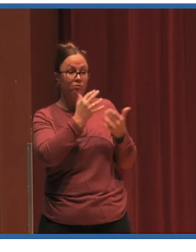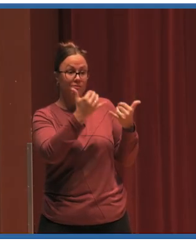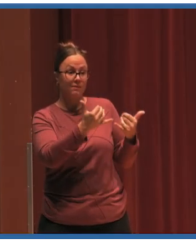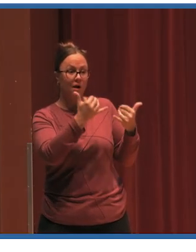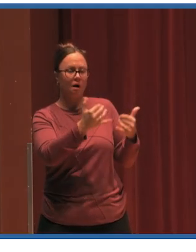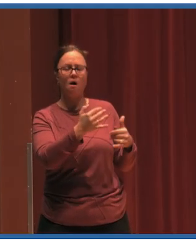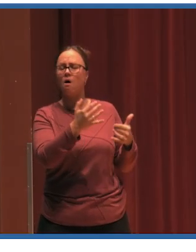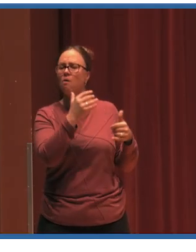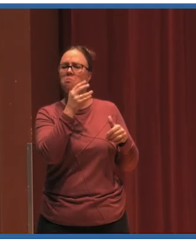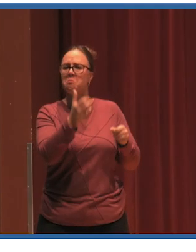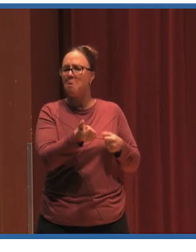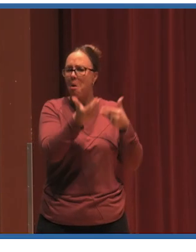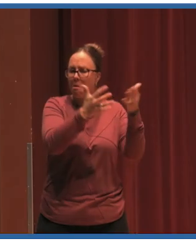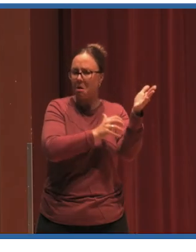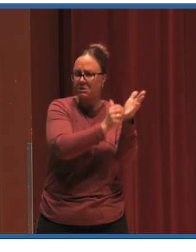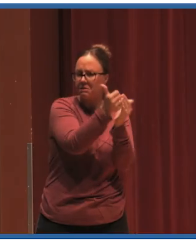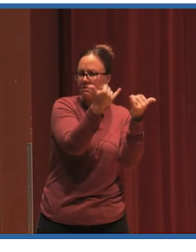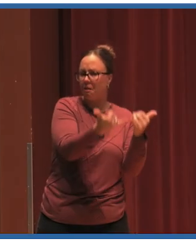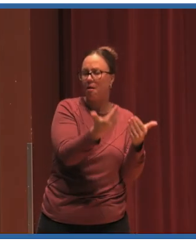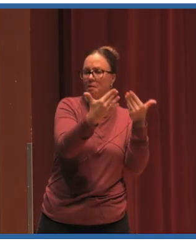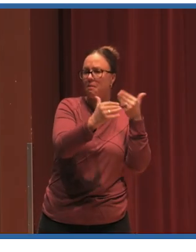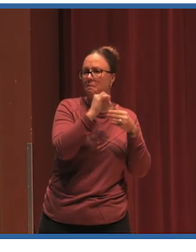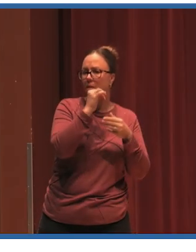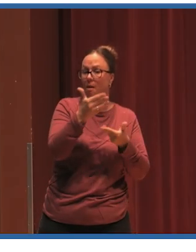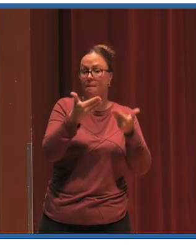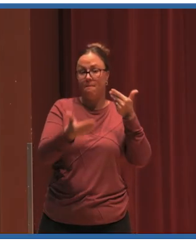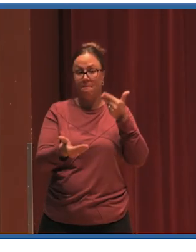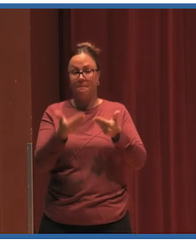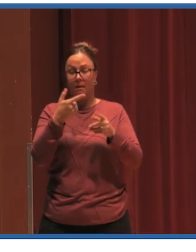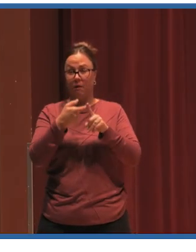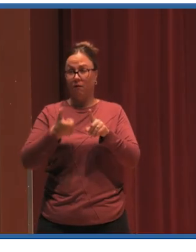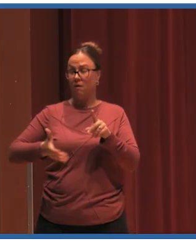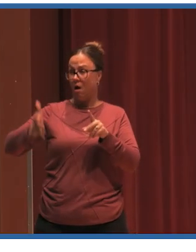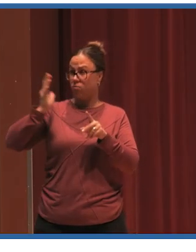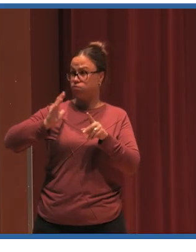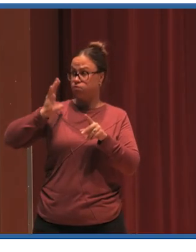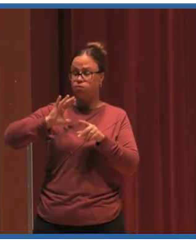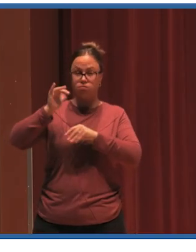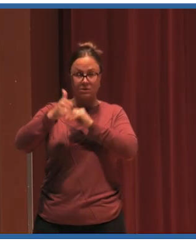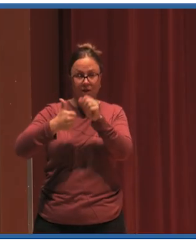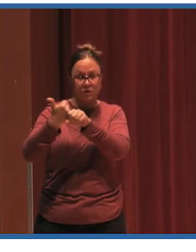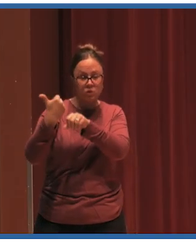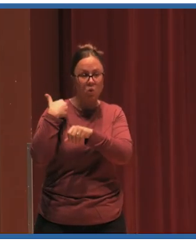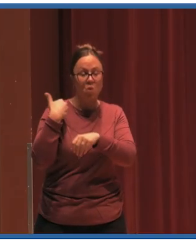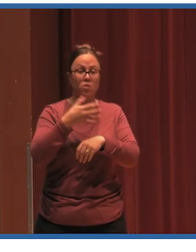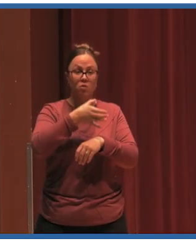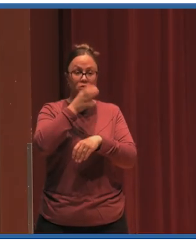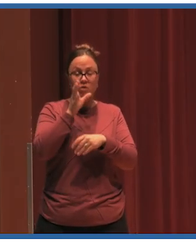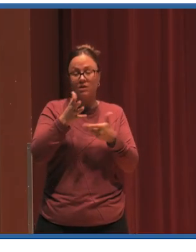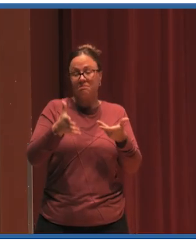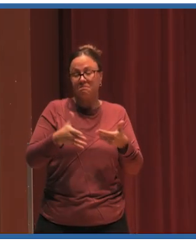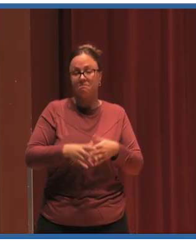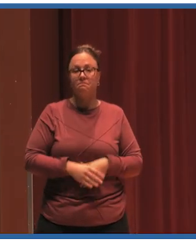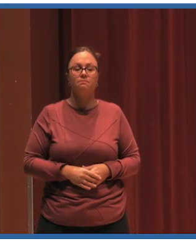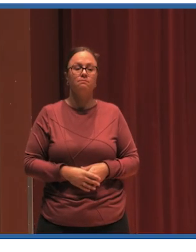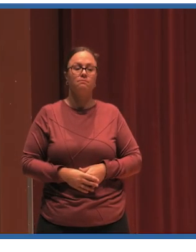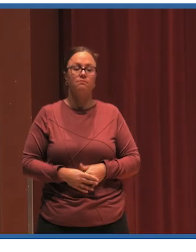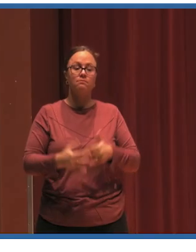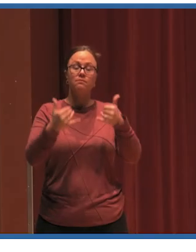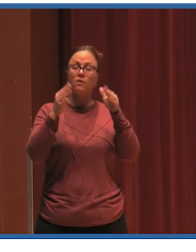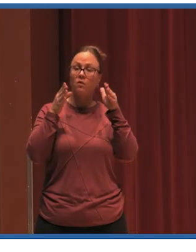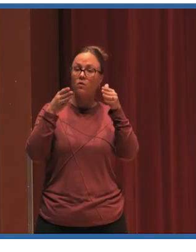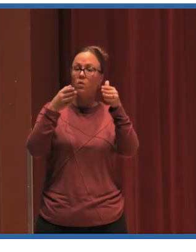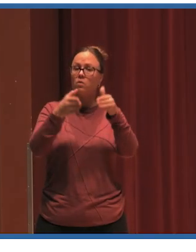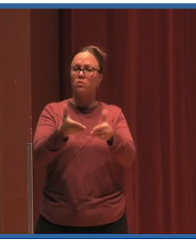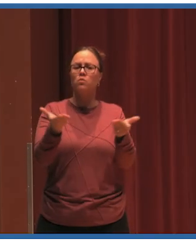be causing cancer now. It may have been things over the course of decades. Today, we are going to focus on things that